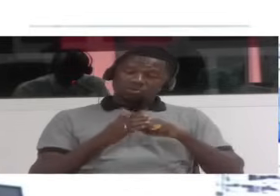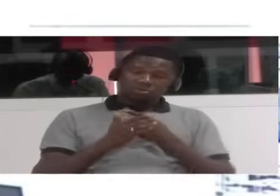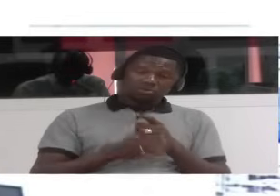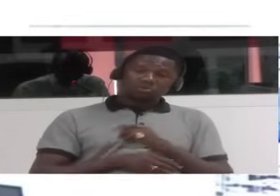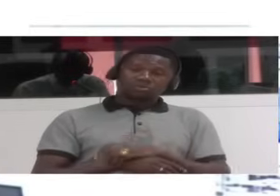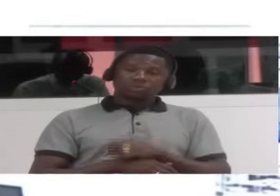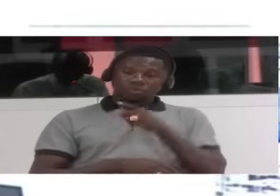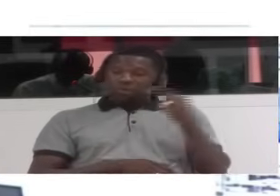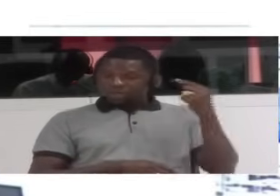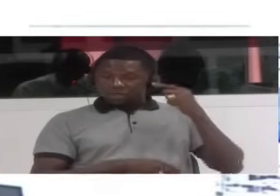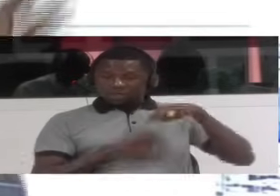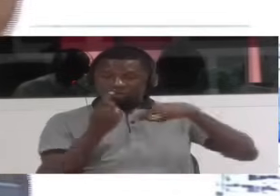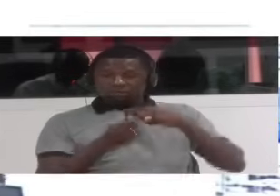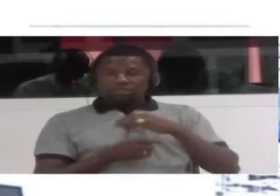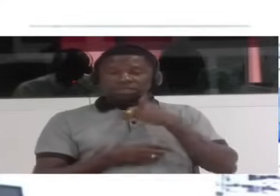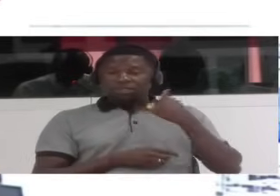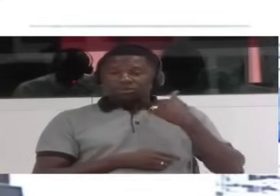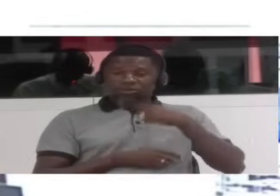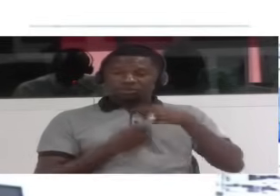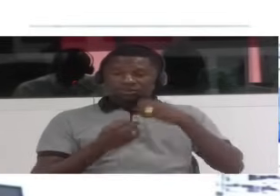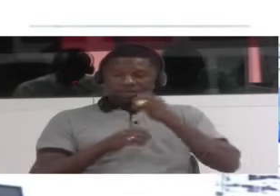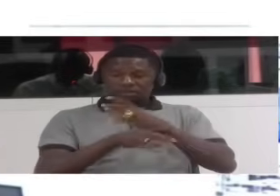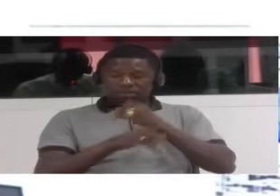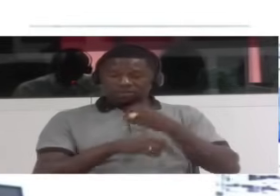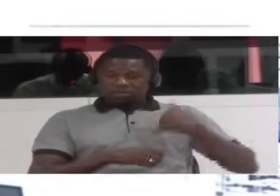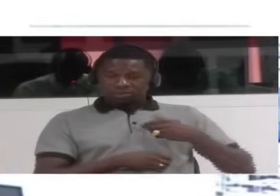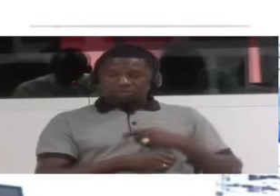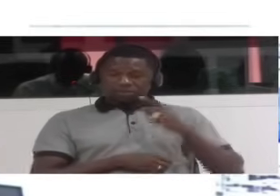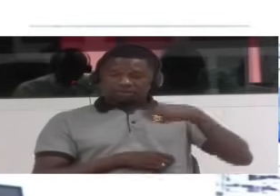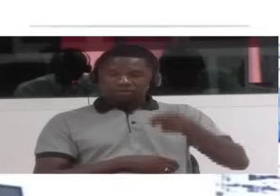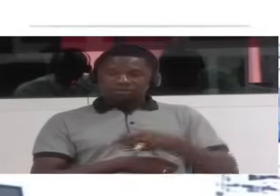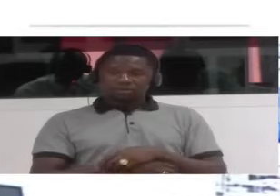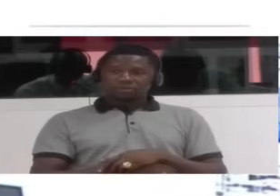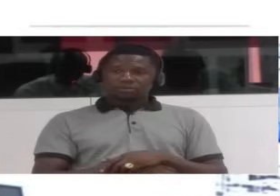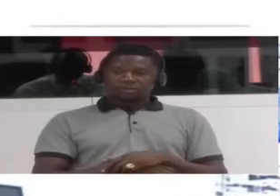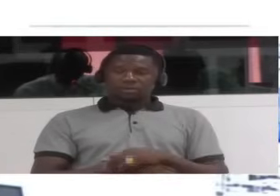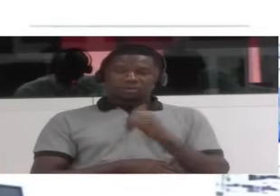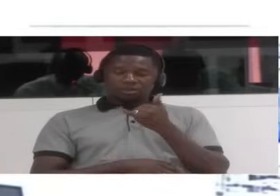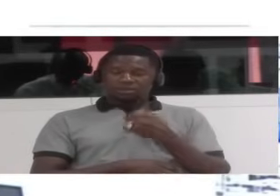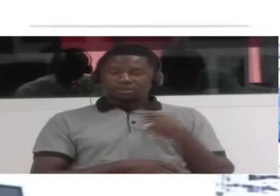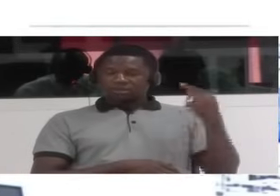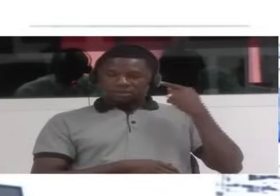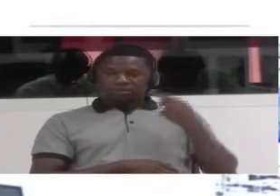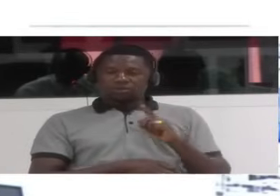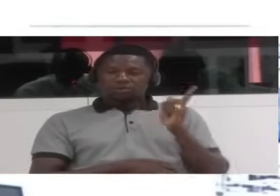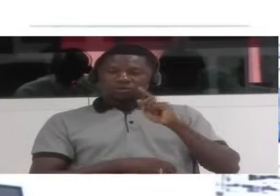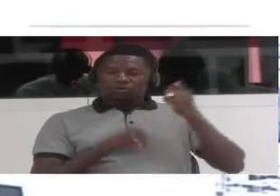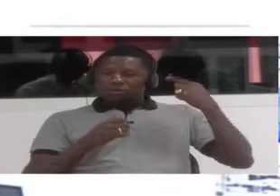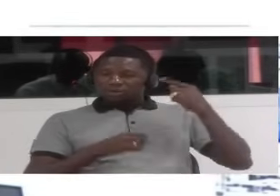Did you hear about the killing of Ghanaians later? Yeah, I did hear. What did you hear?